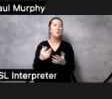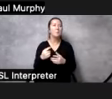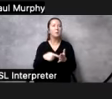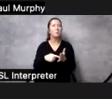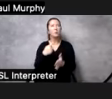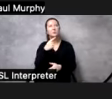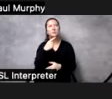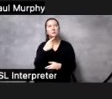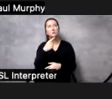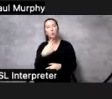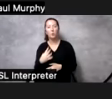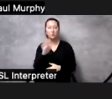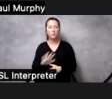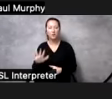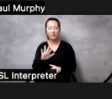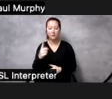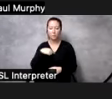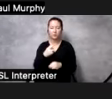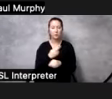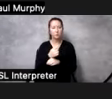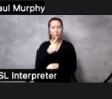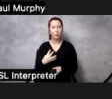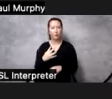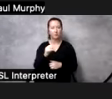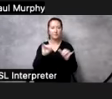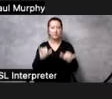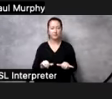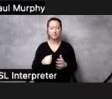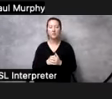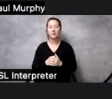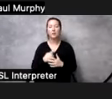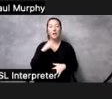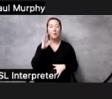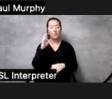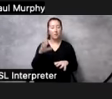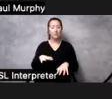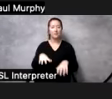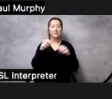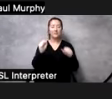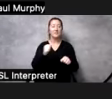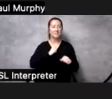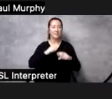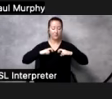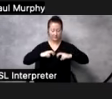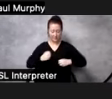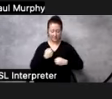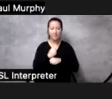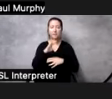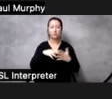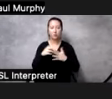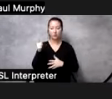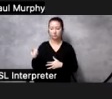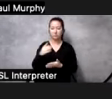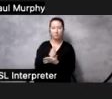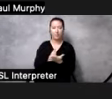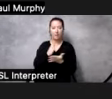because at UC Santa Barbara on the quarter system, I take a self-assessment of myself and make a simple pie chart. And I'm giving you an example of what